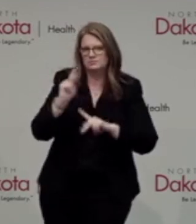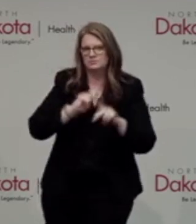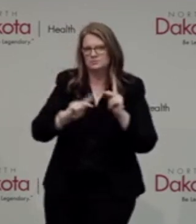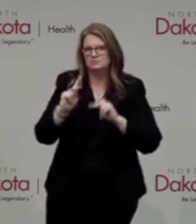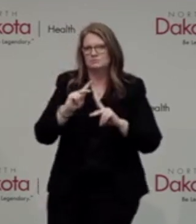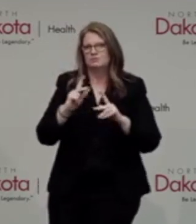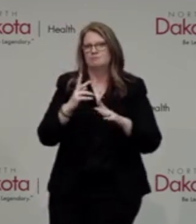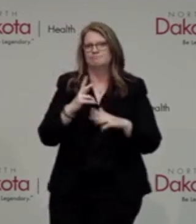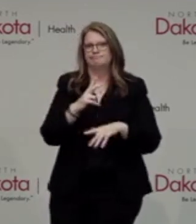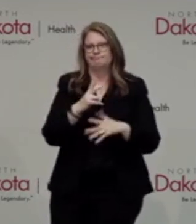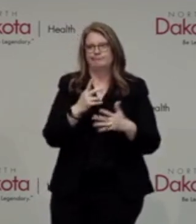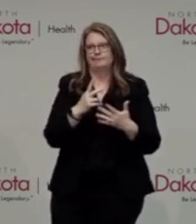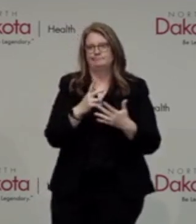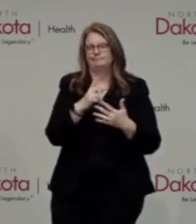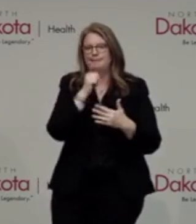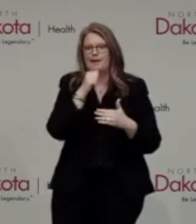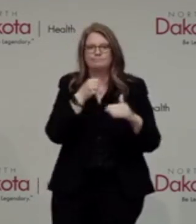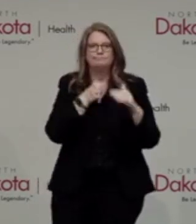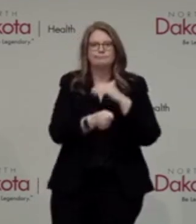mortality.